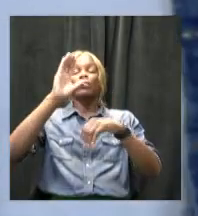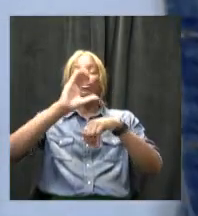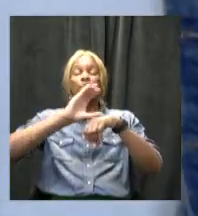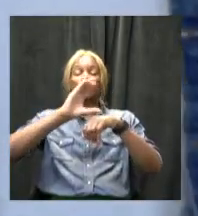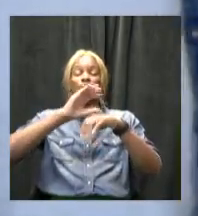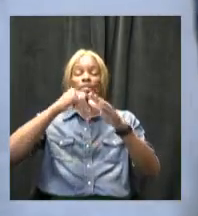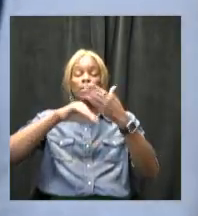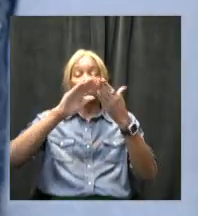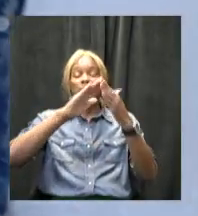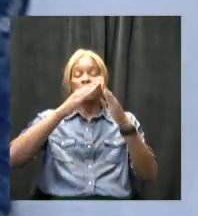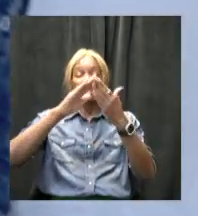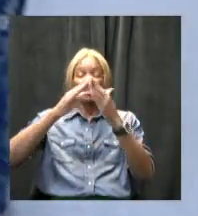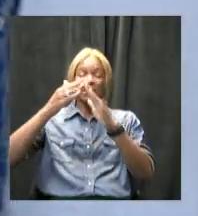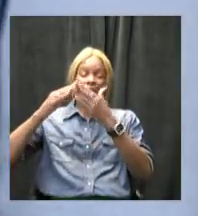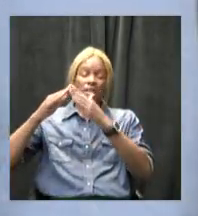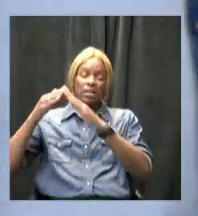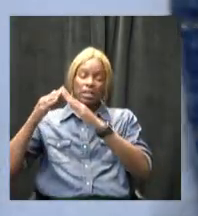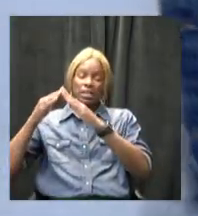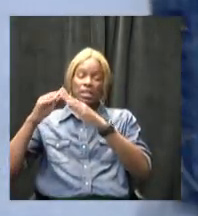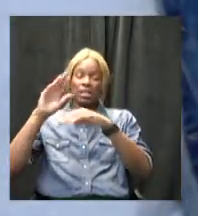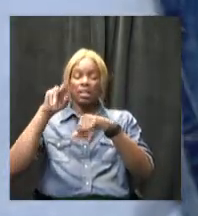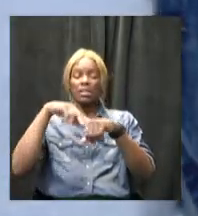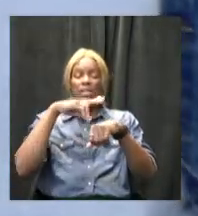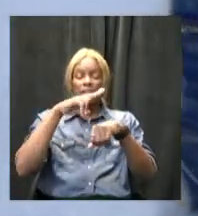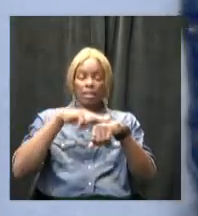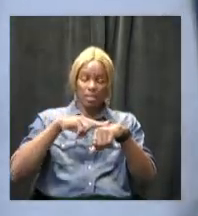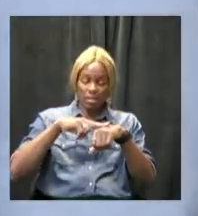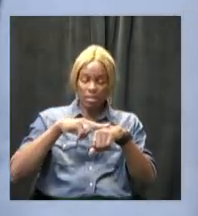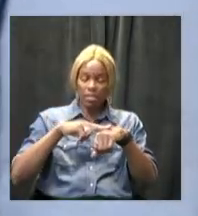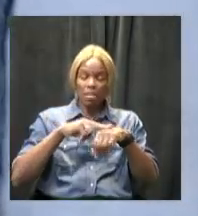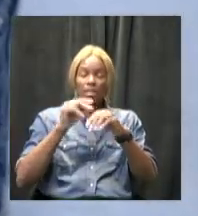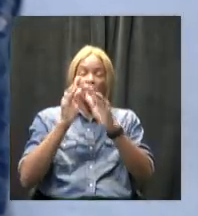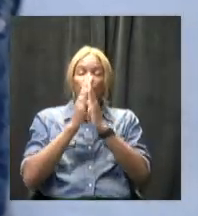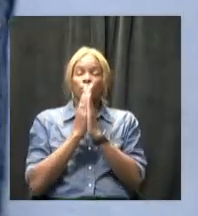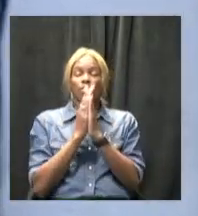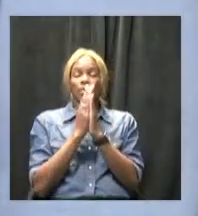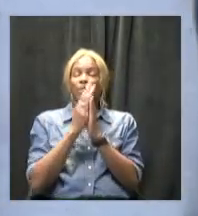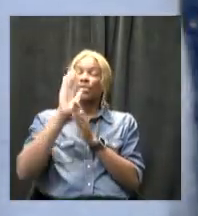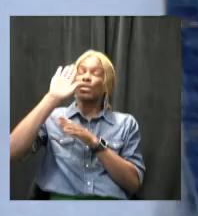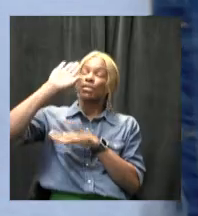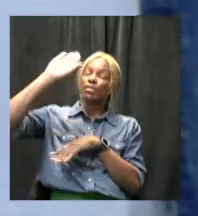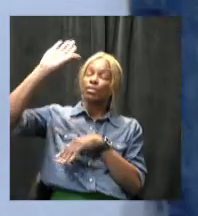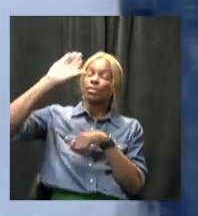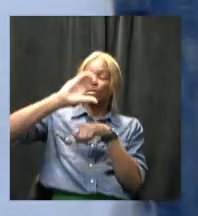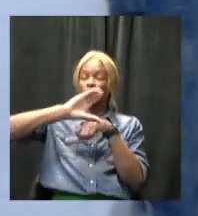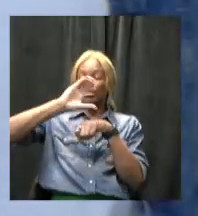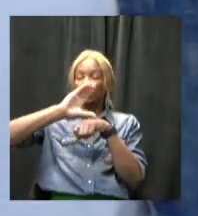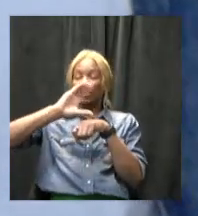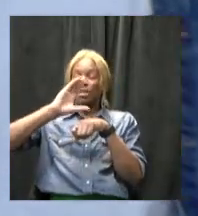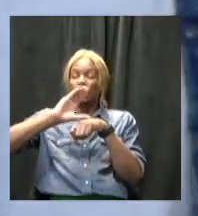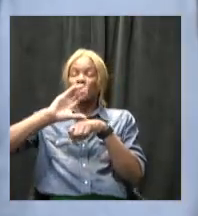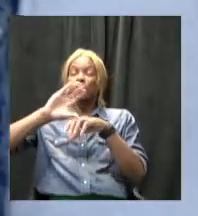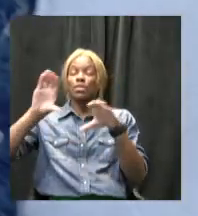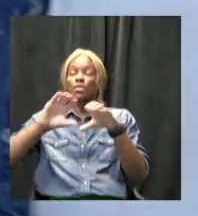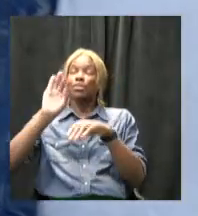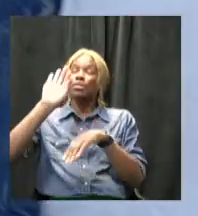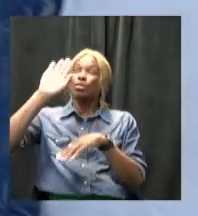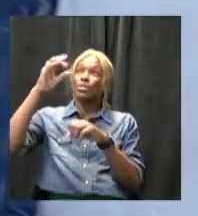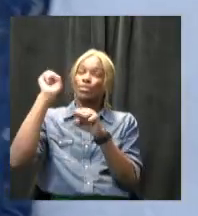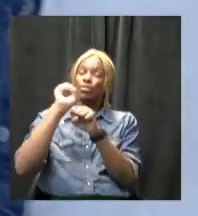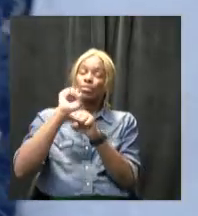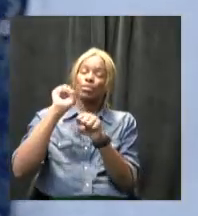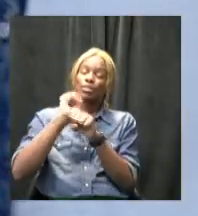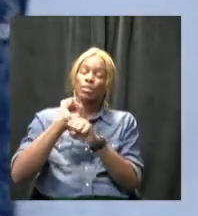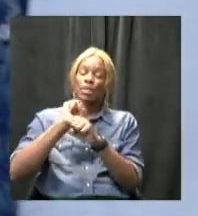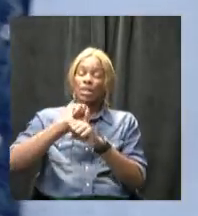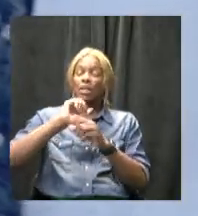Every state, church in the nation, just, Lord, we pray for the church, Your church, to do Your work and be